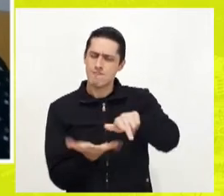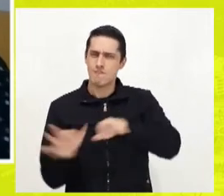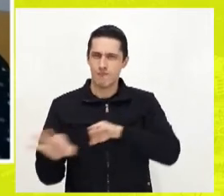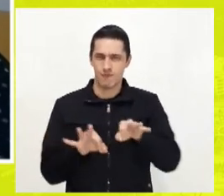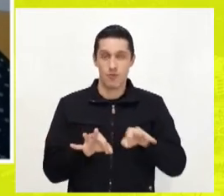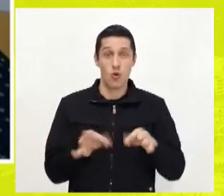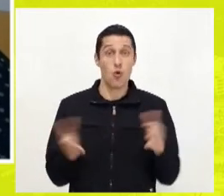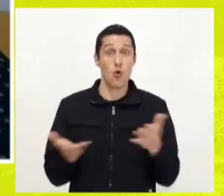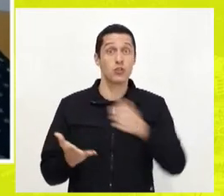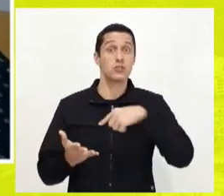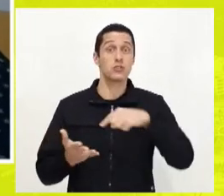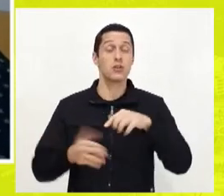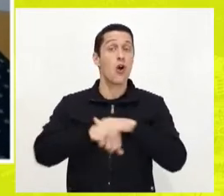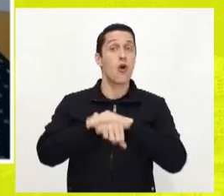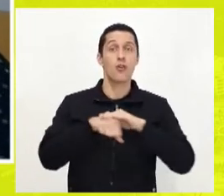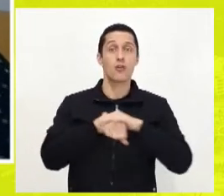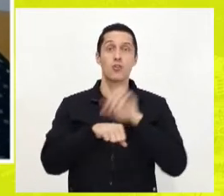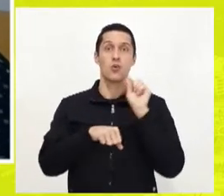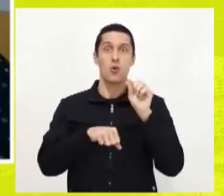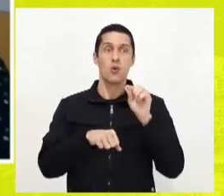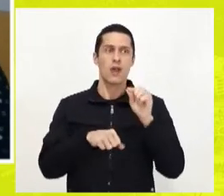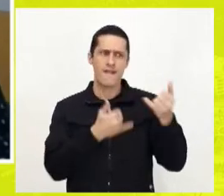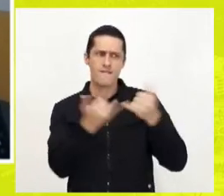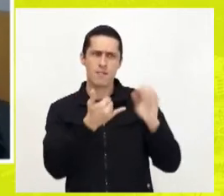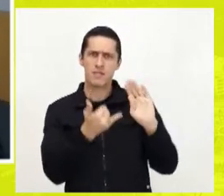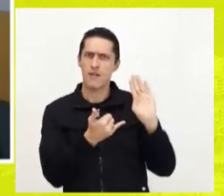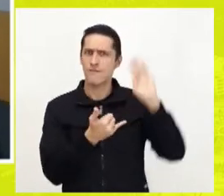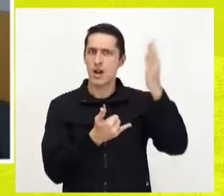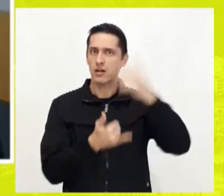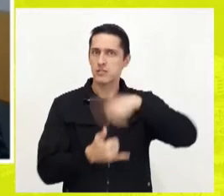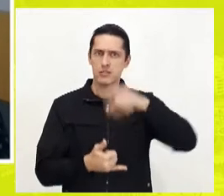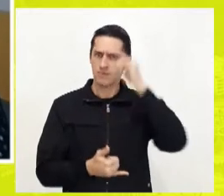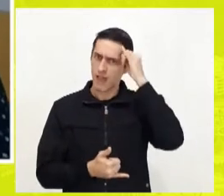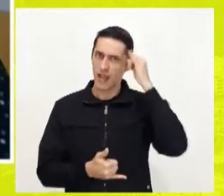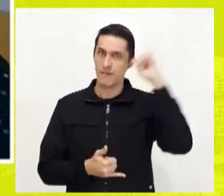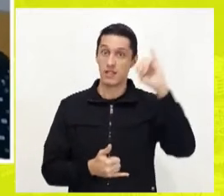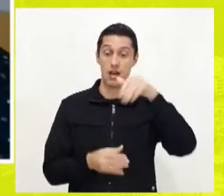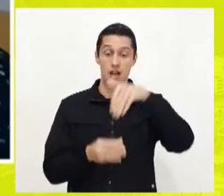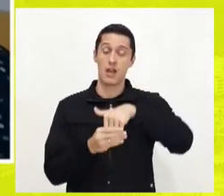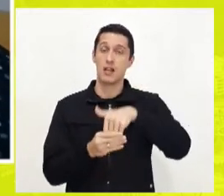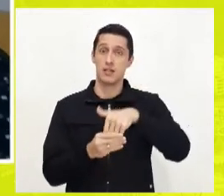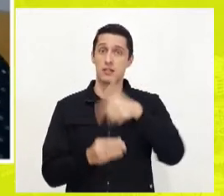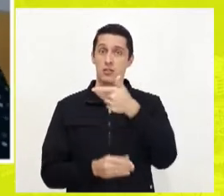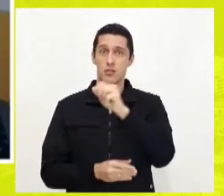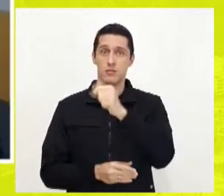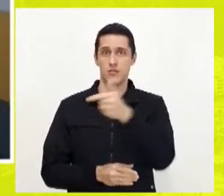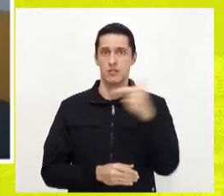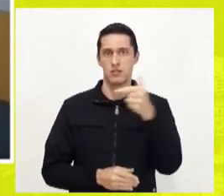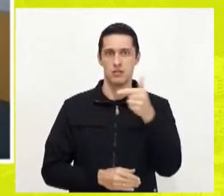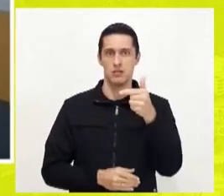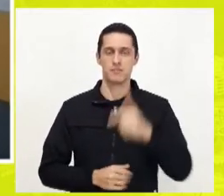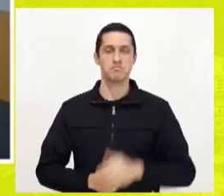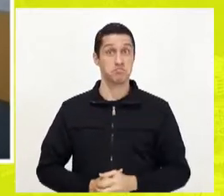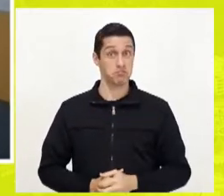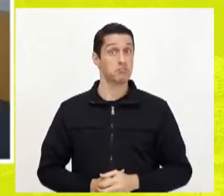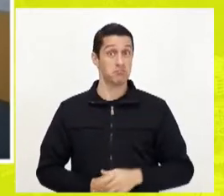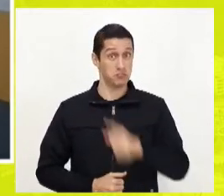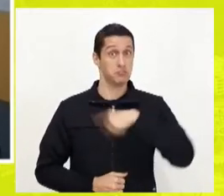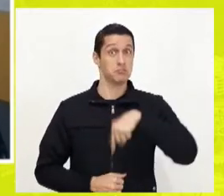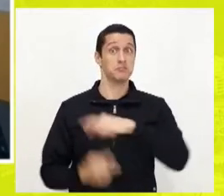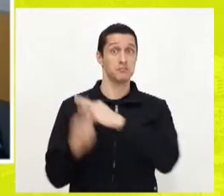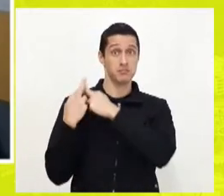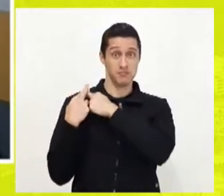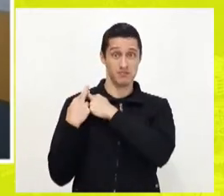to talk about fight against misinformation in the elections 2022 what a responsibility what a